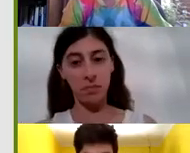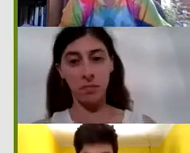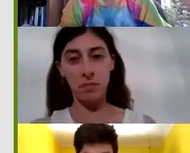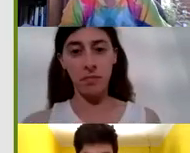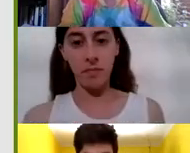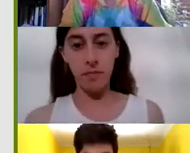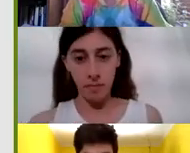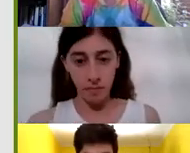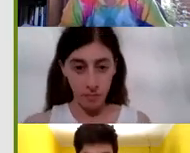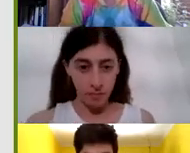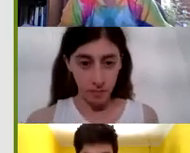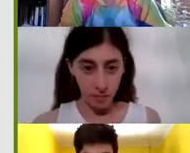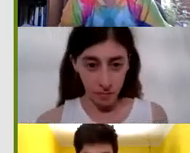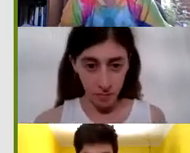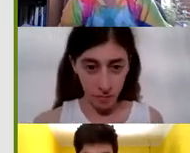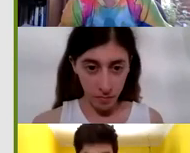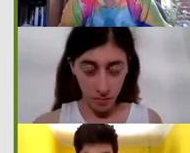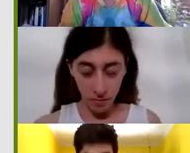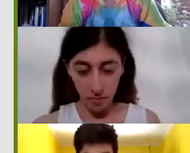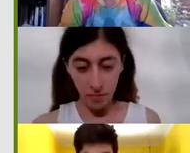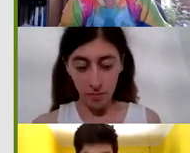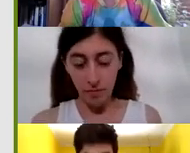of trans people.